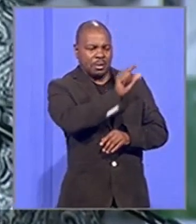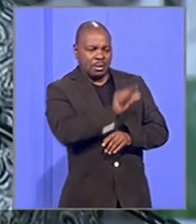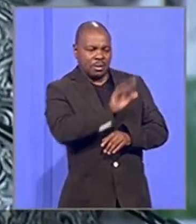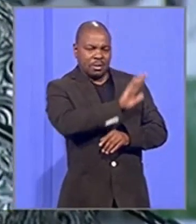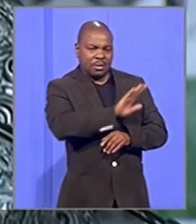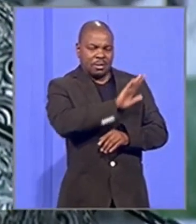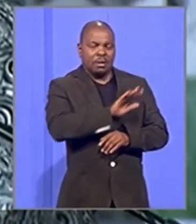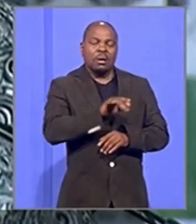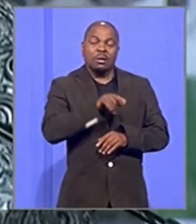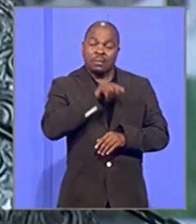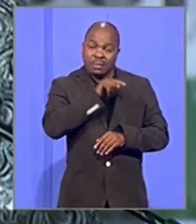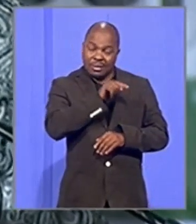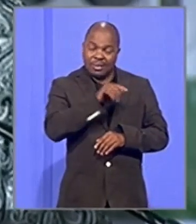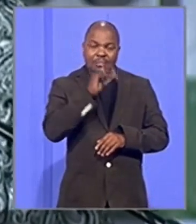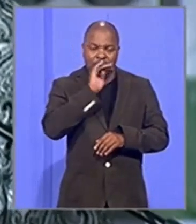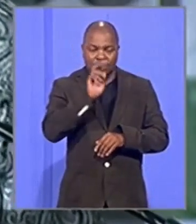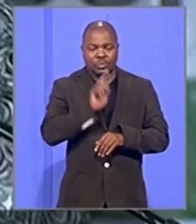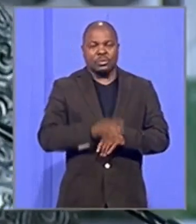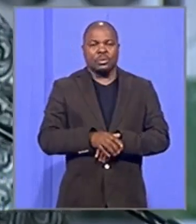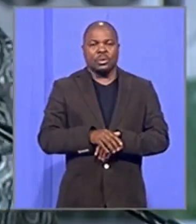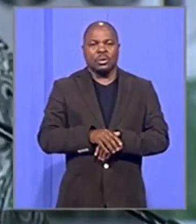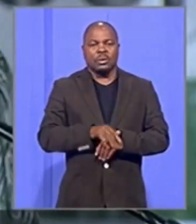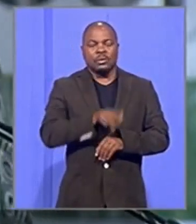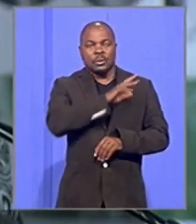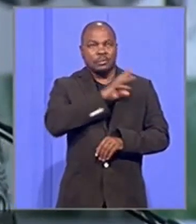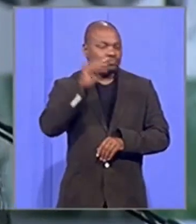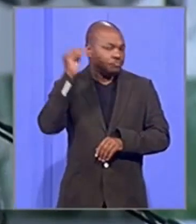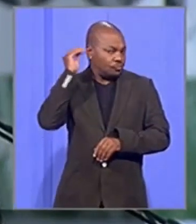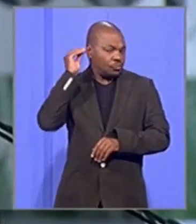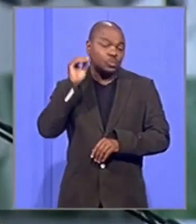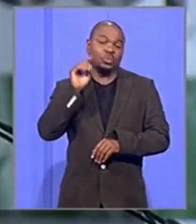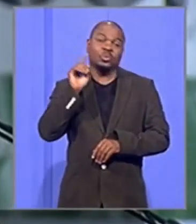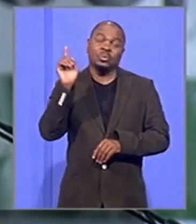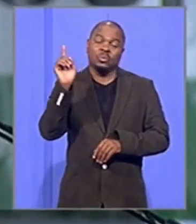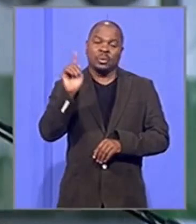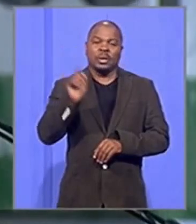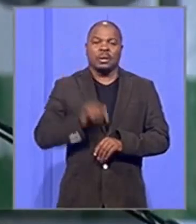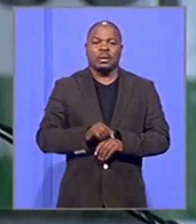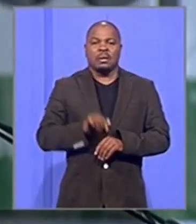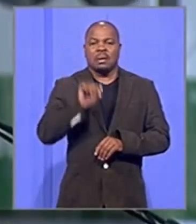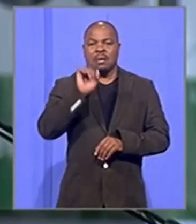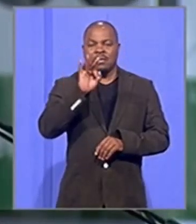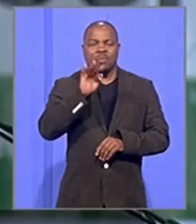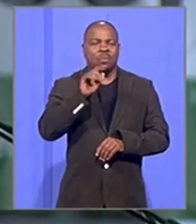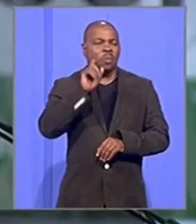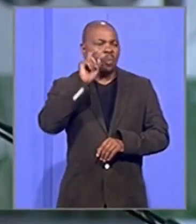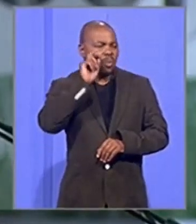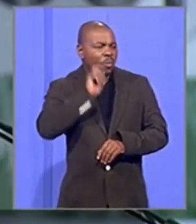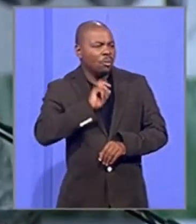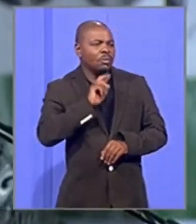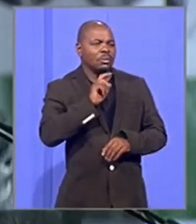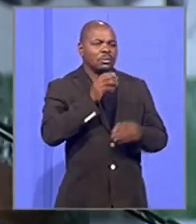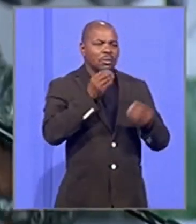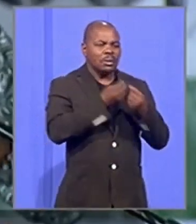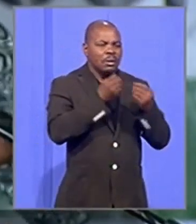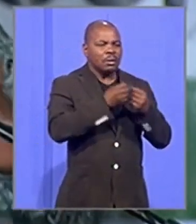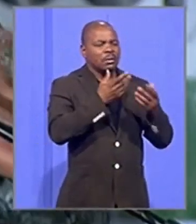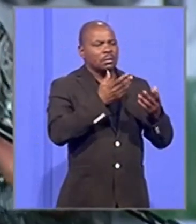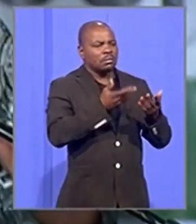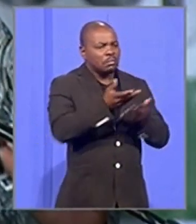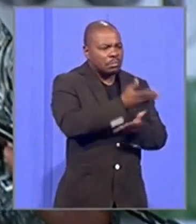be reminders of the tragic outcome when old wounds are left